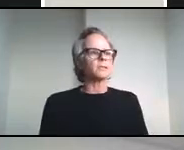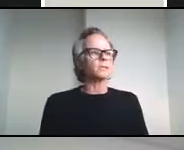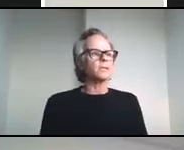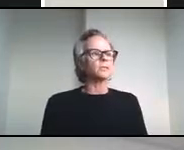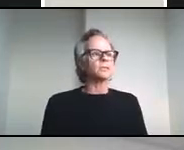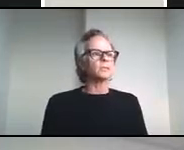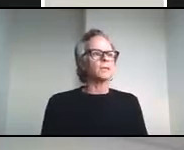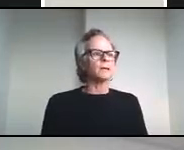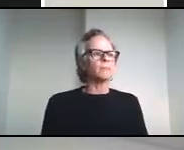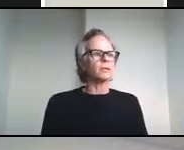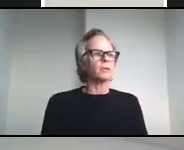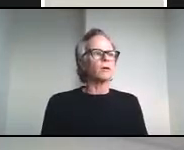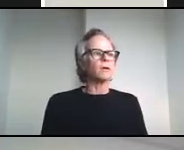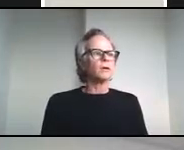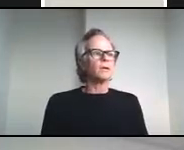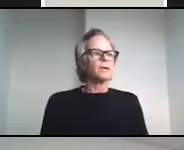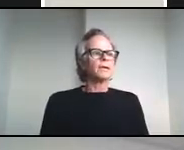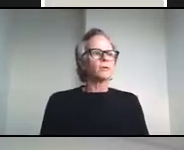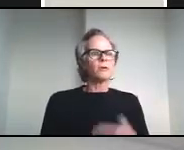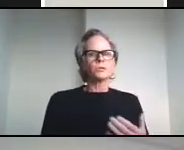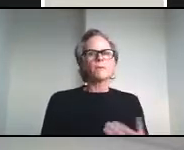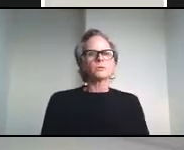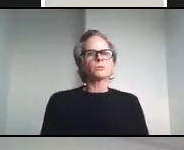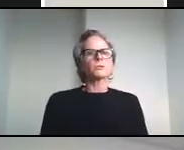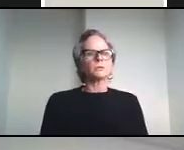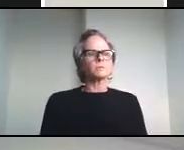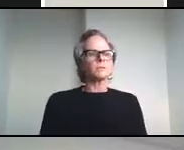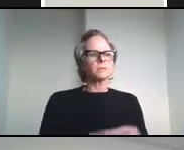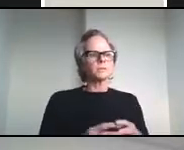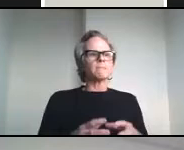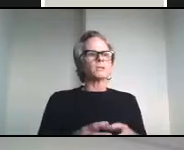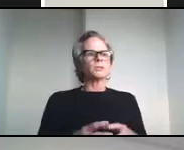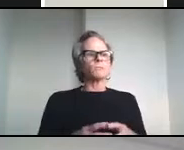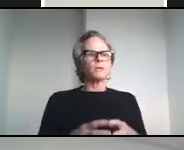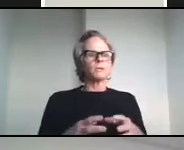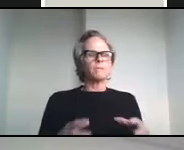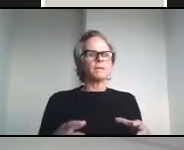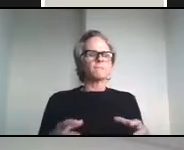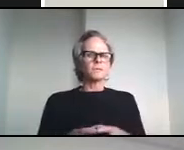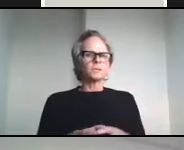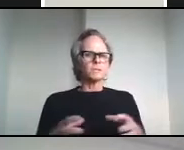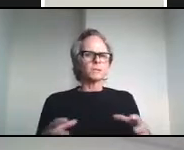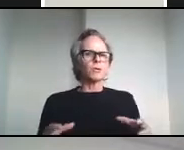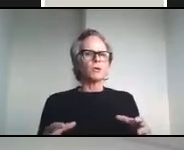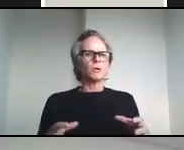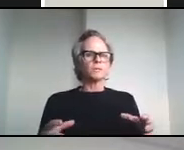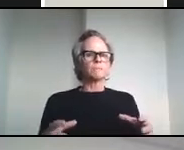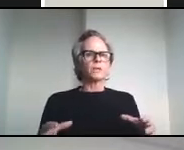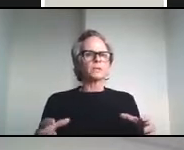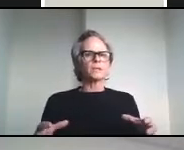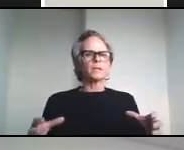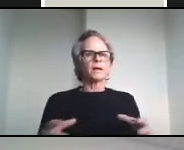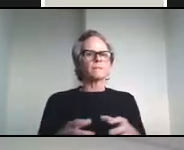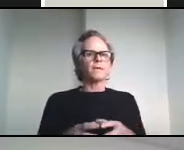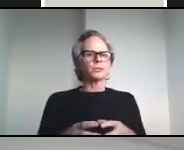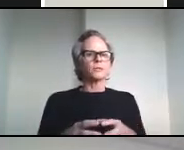important destinations in the library are. And there are also opportunities because, as I mentioned, one of the benefits of this hall is it